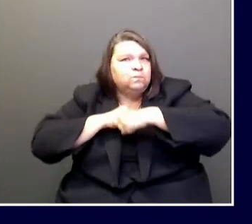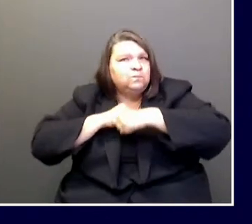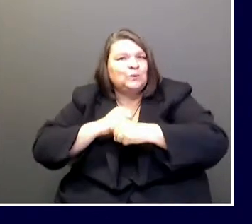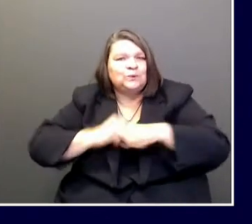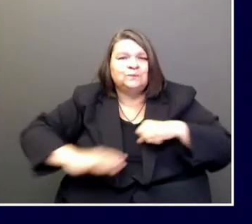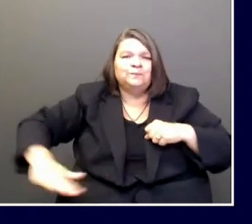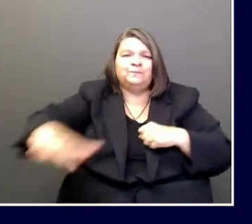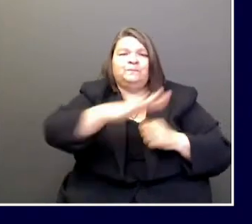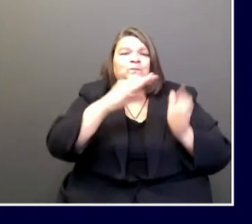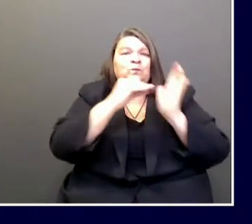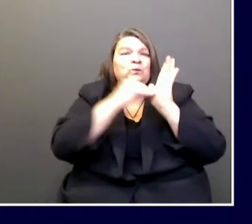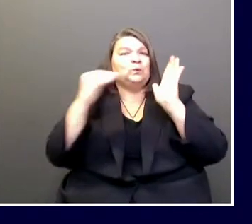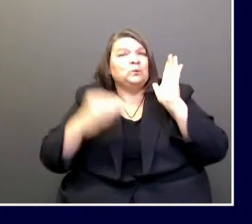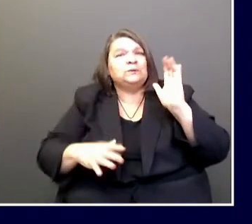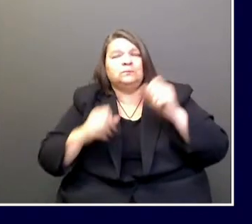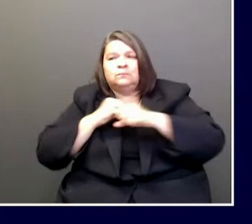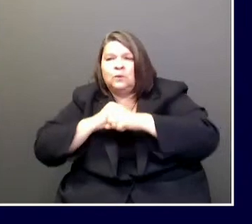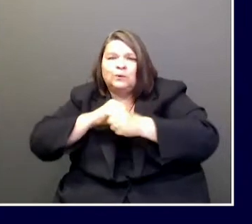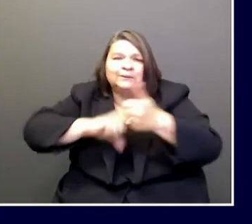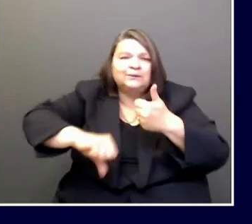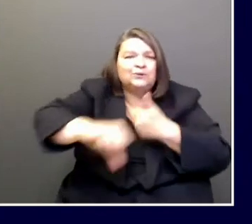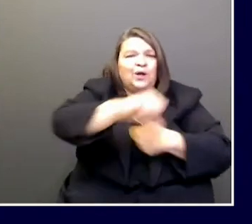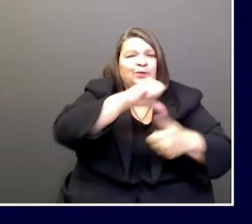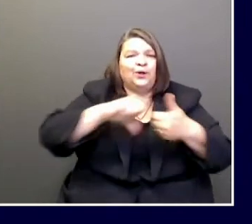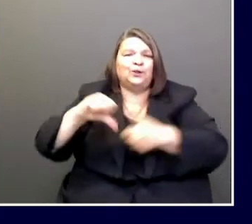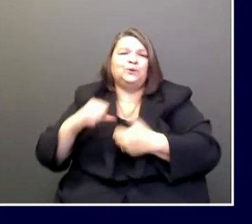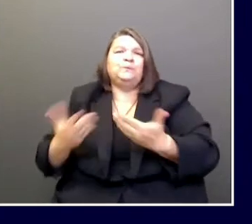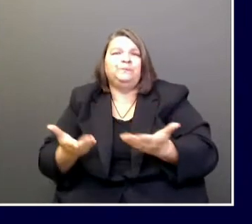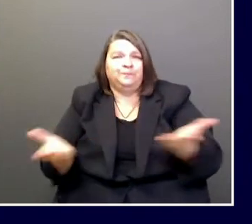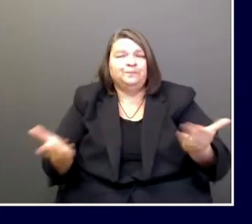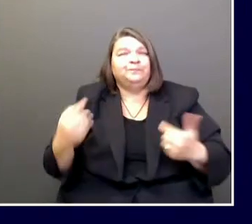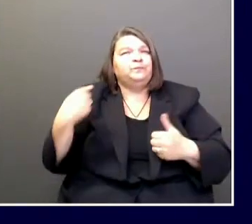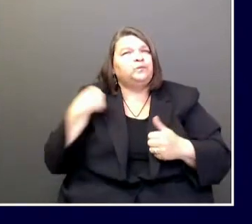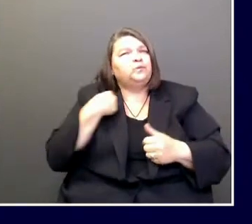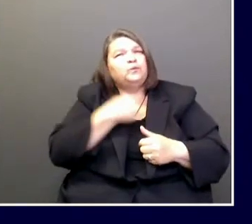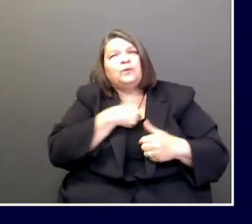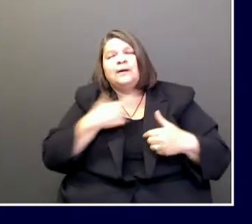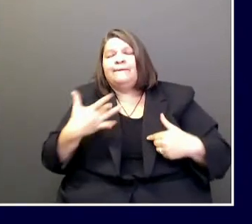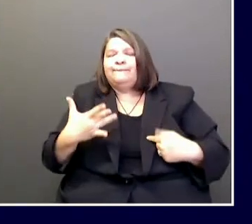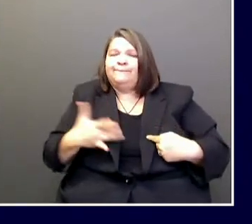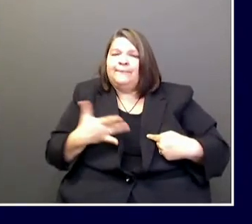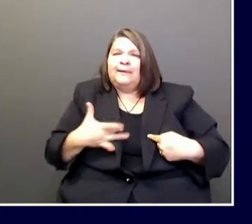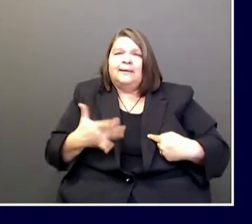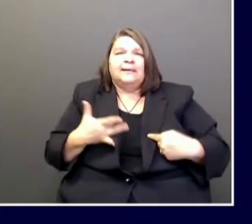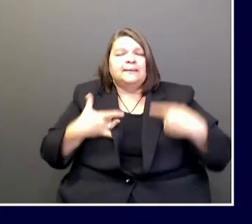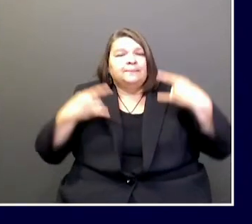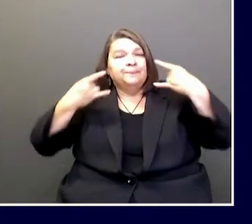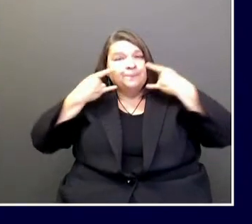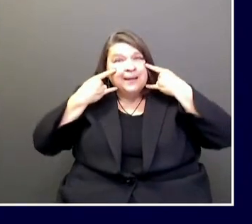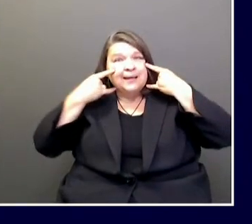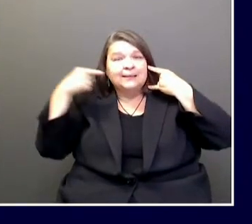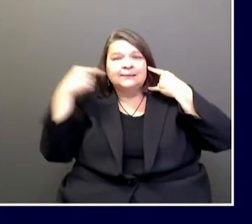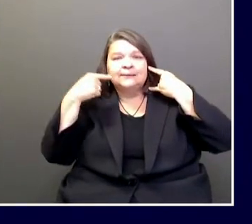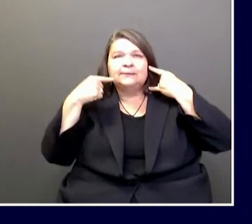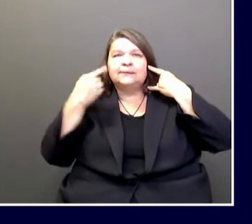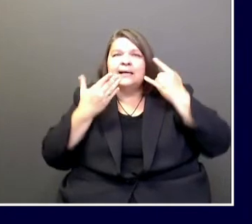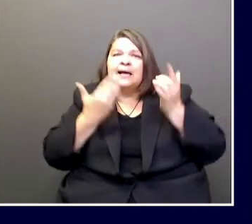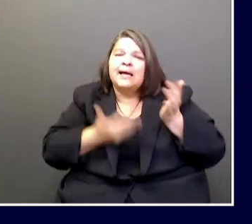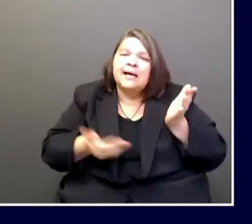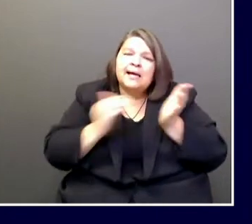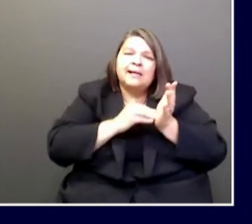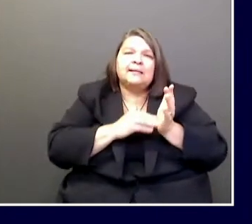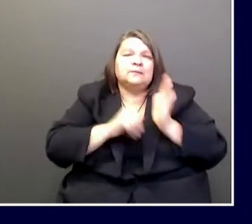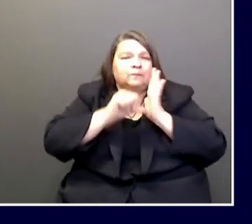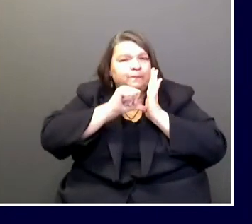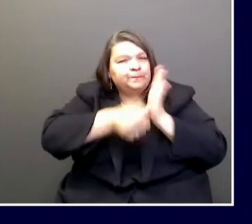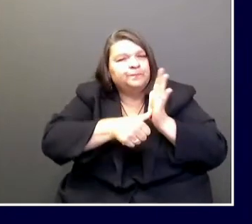belt and suspenders approach to keep schools safe and in person this year. Given the track record that Maine